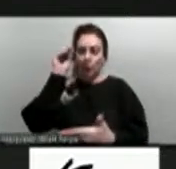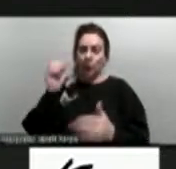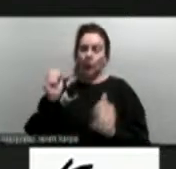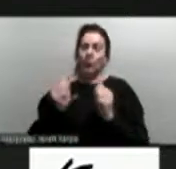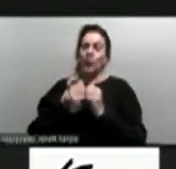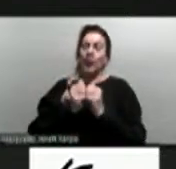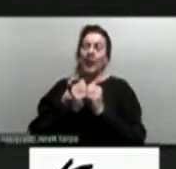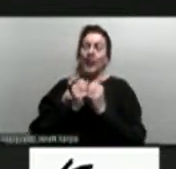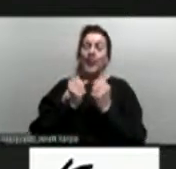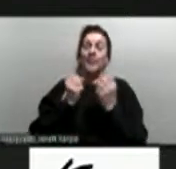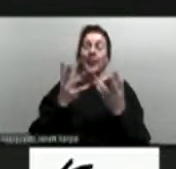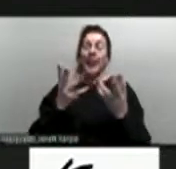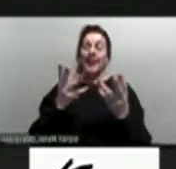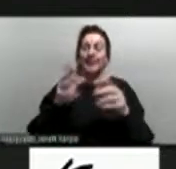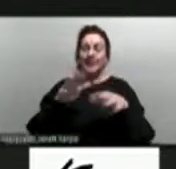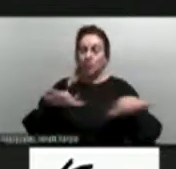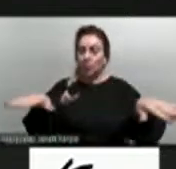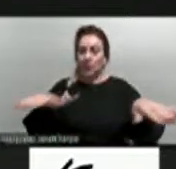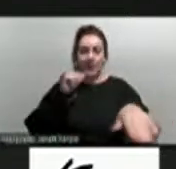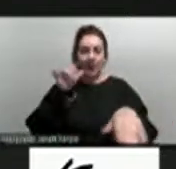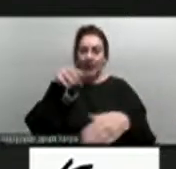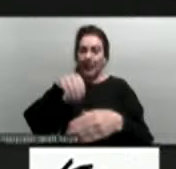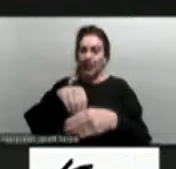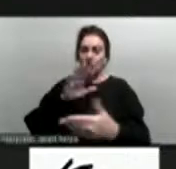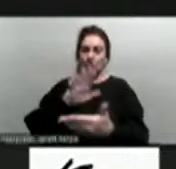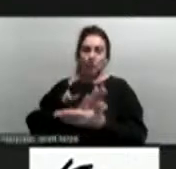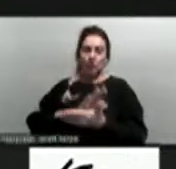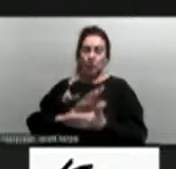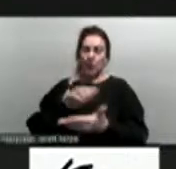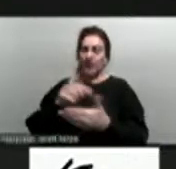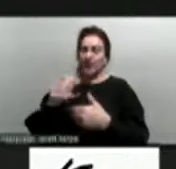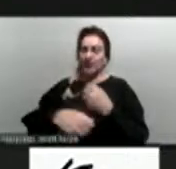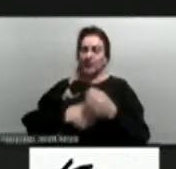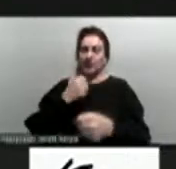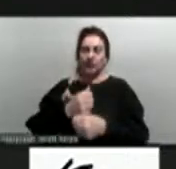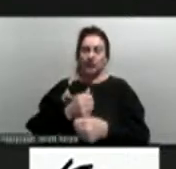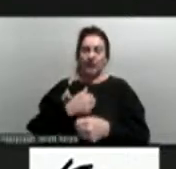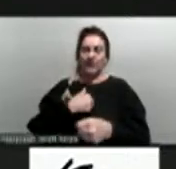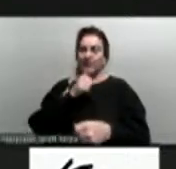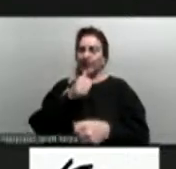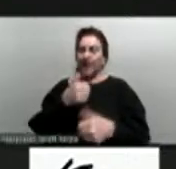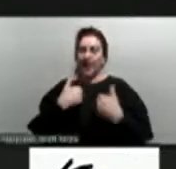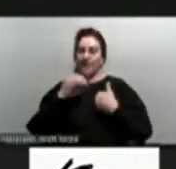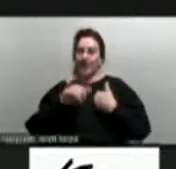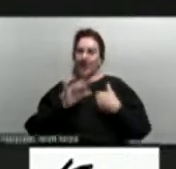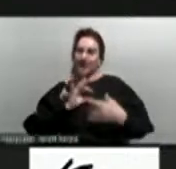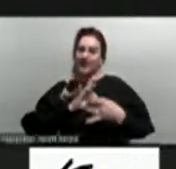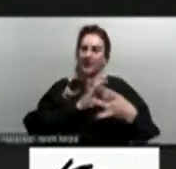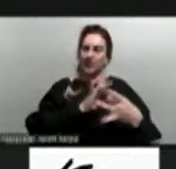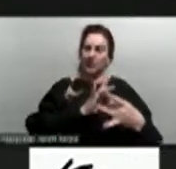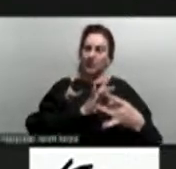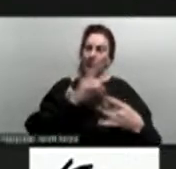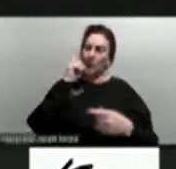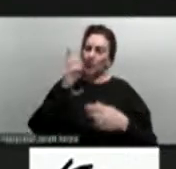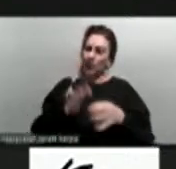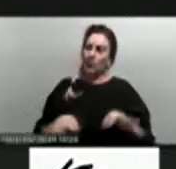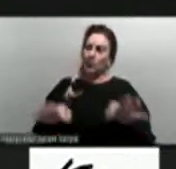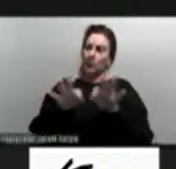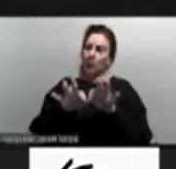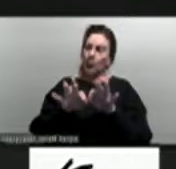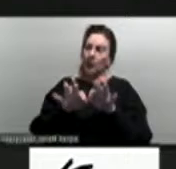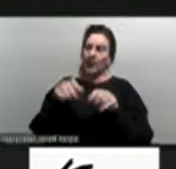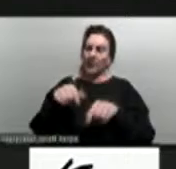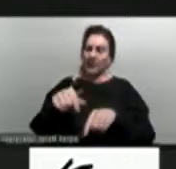out of school this year who have not had any connection, we think it's important, and this summer we're pivoting